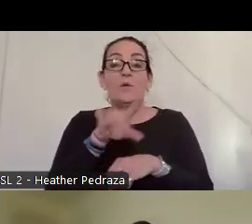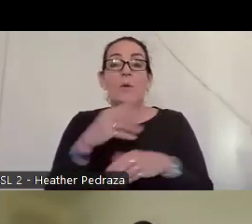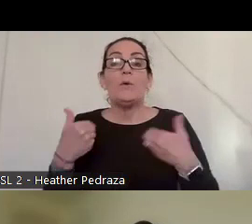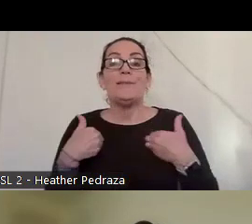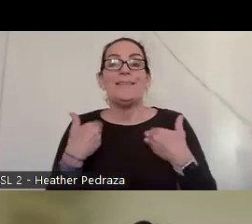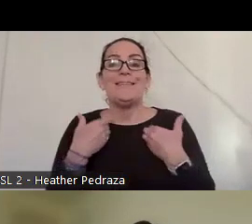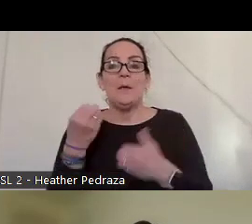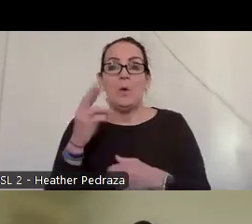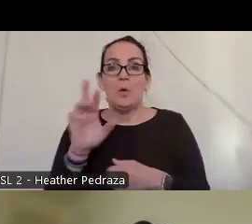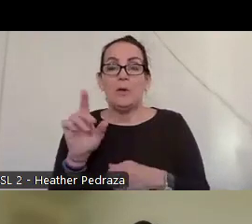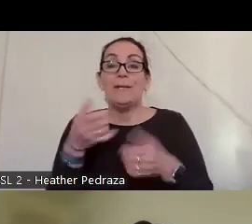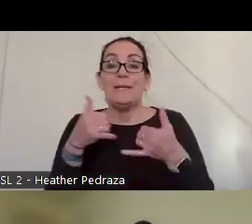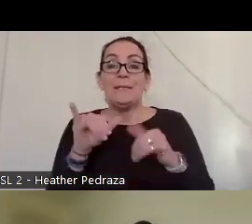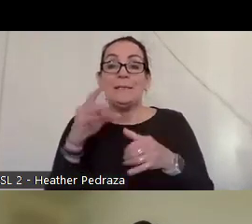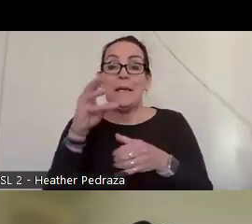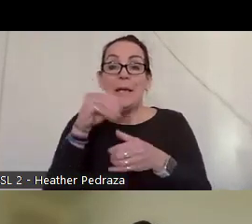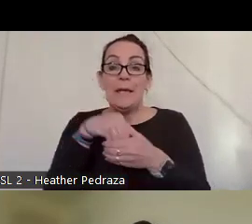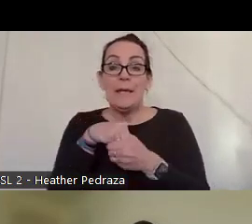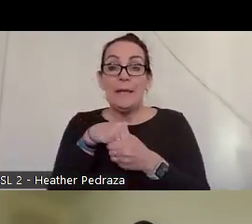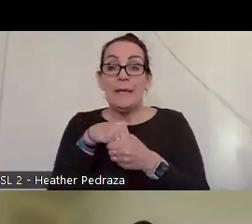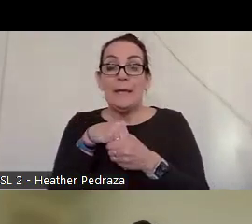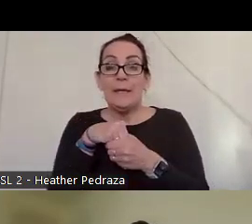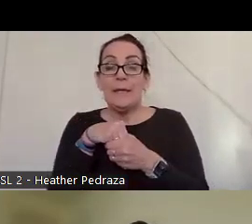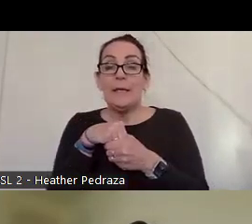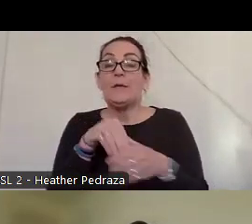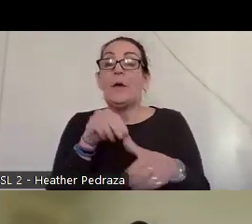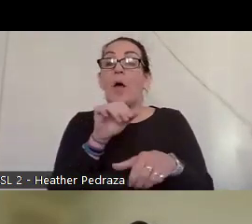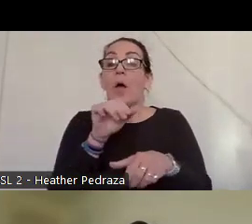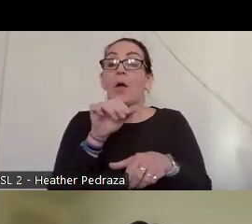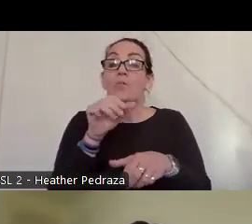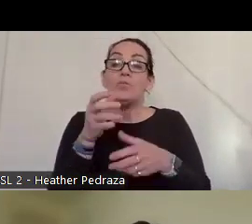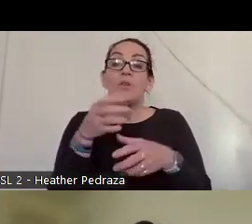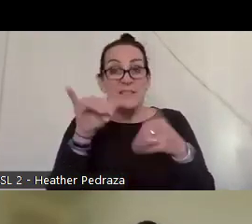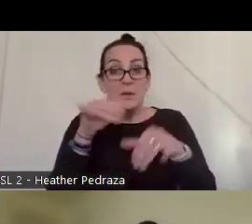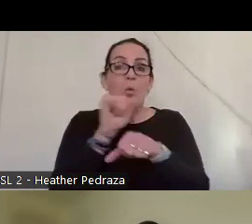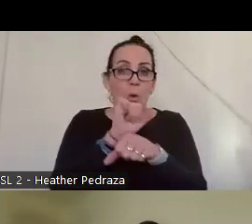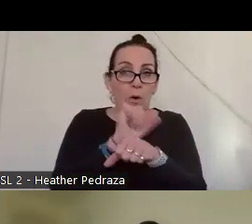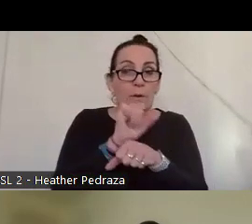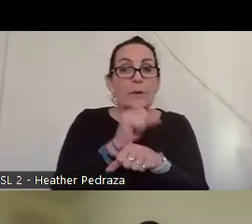are still in the employment market or still in the job market,